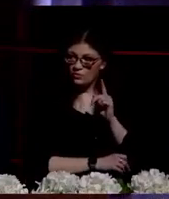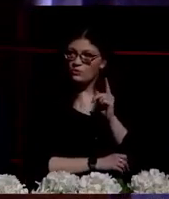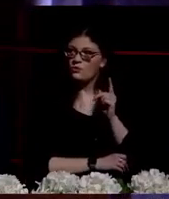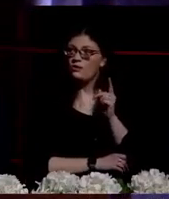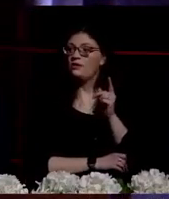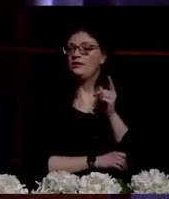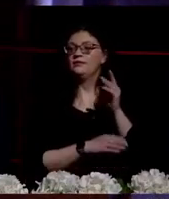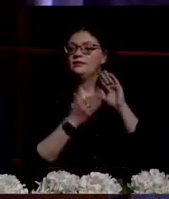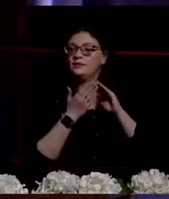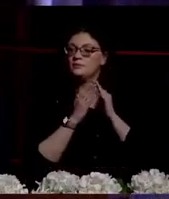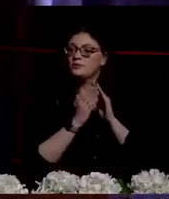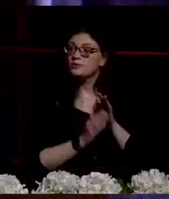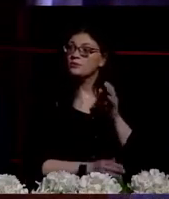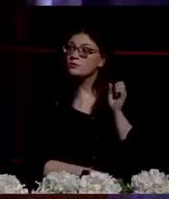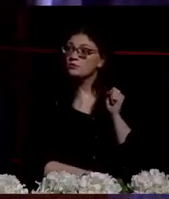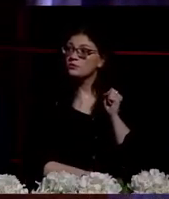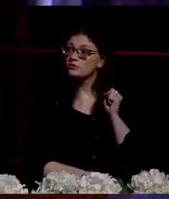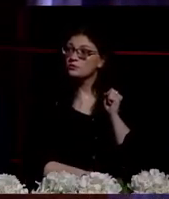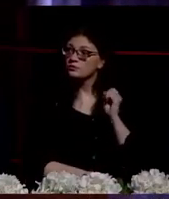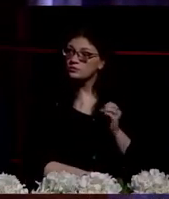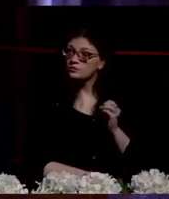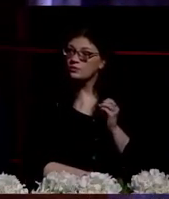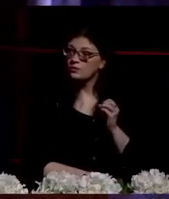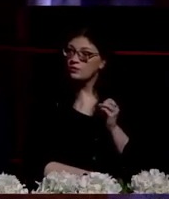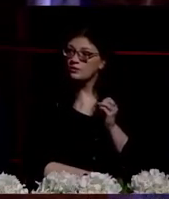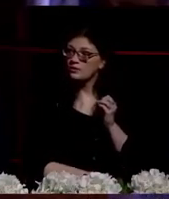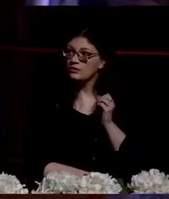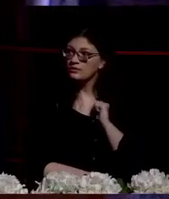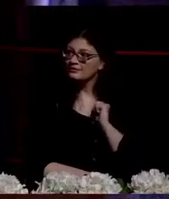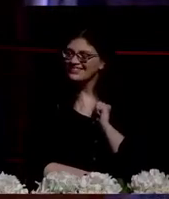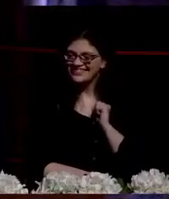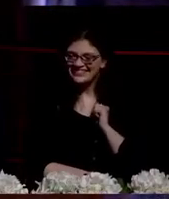community. So I'm going to read a prepared statement.